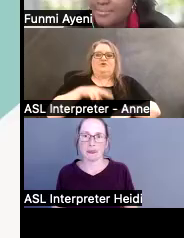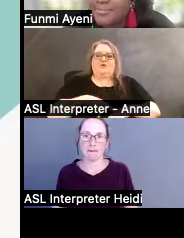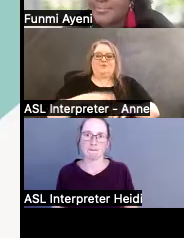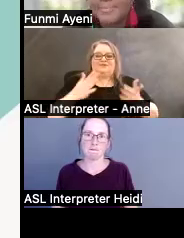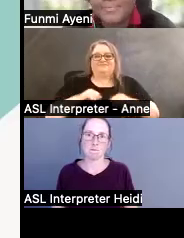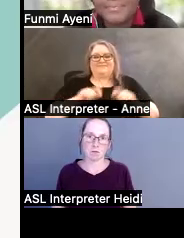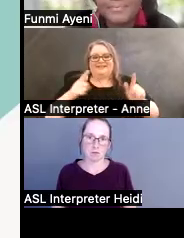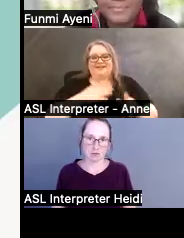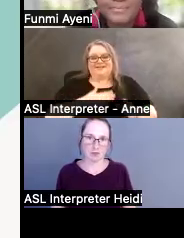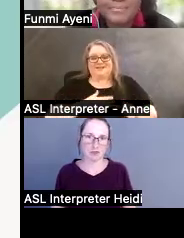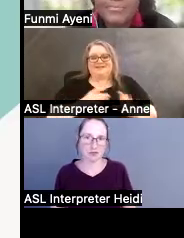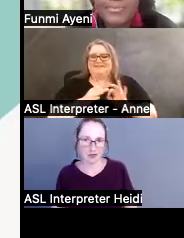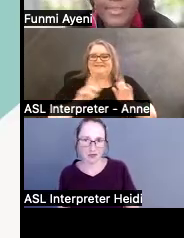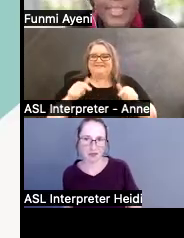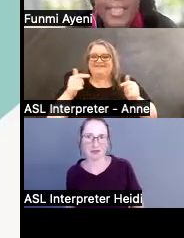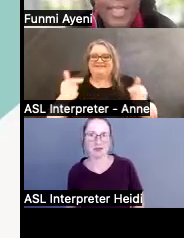please.